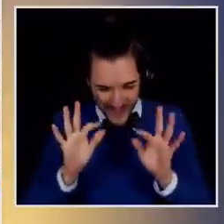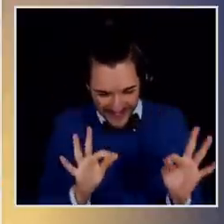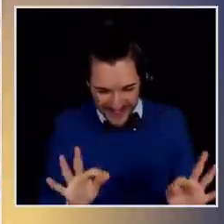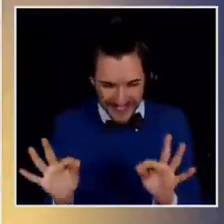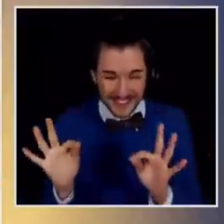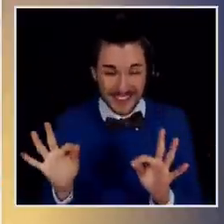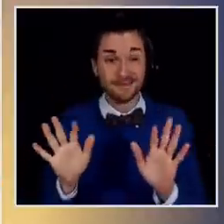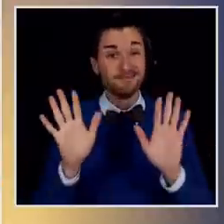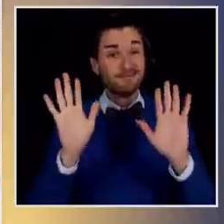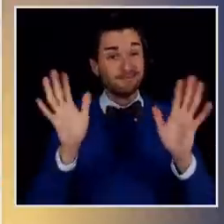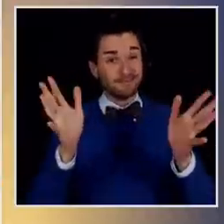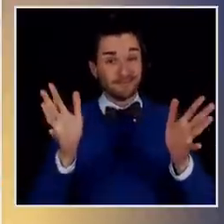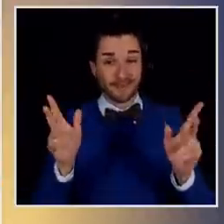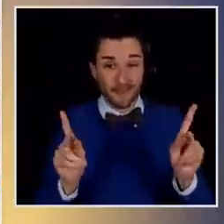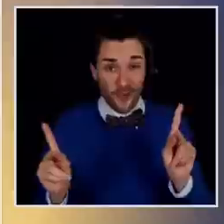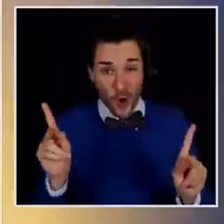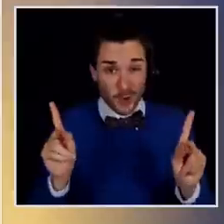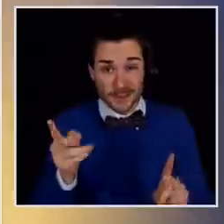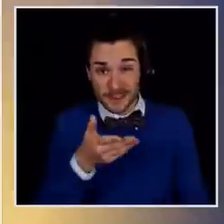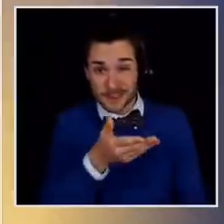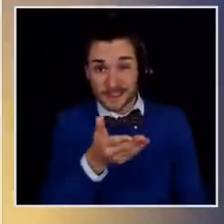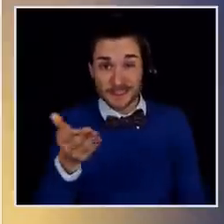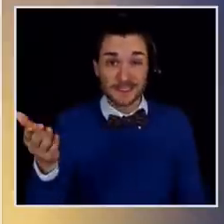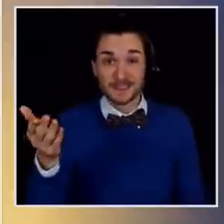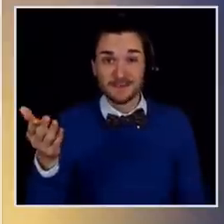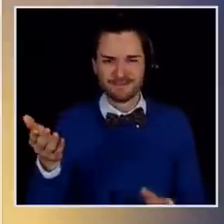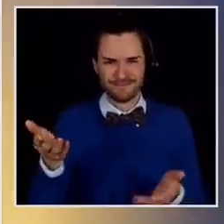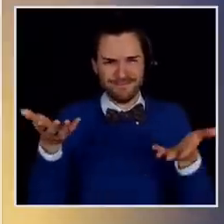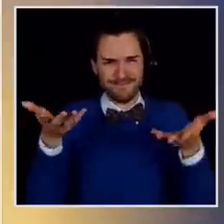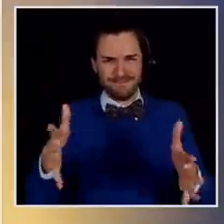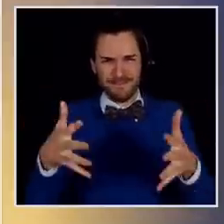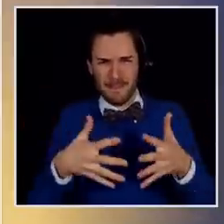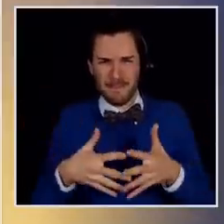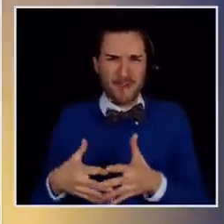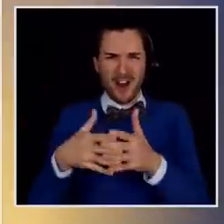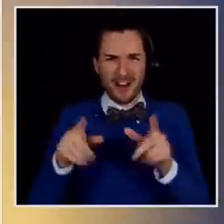folks, the people of this nation have spoken.